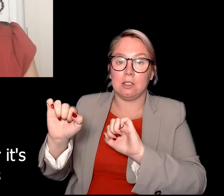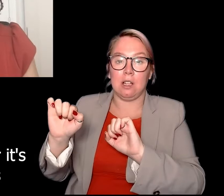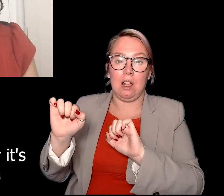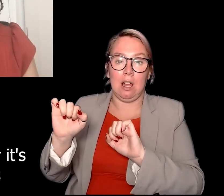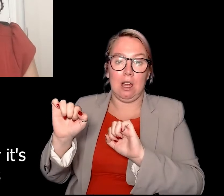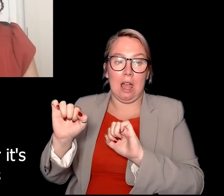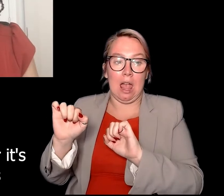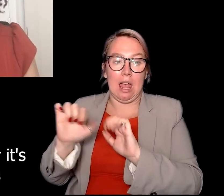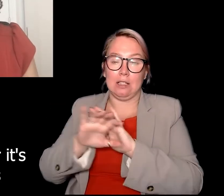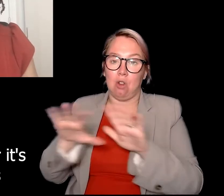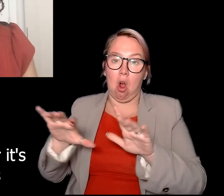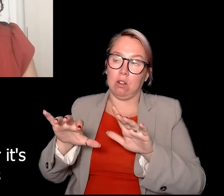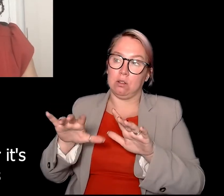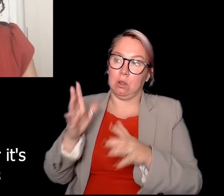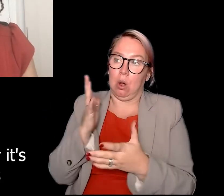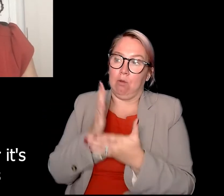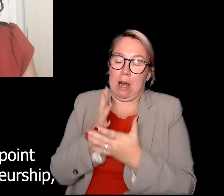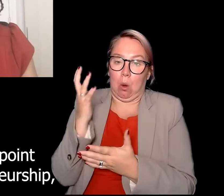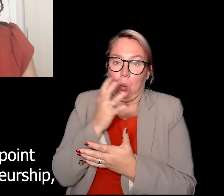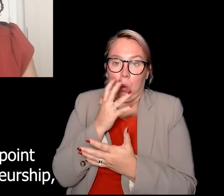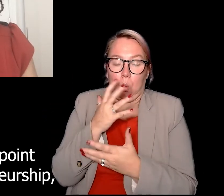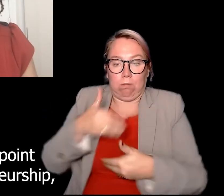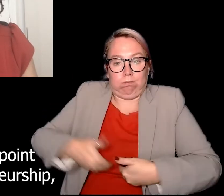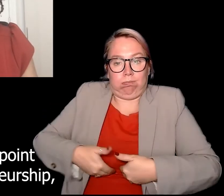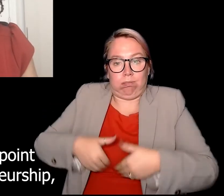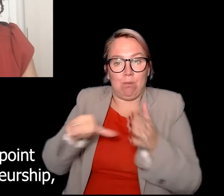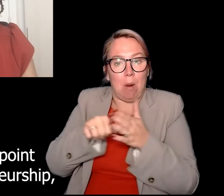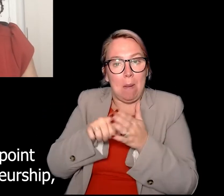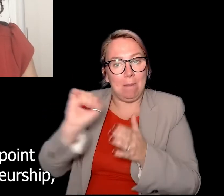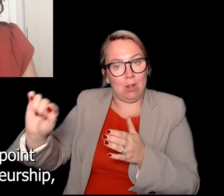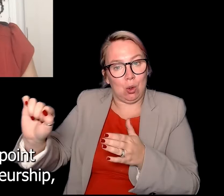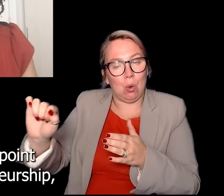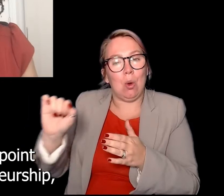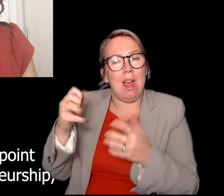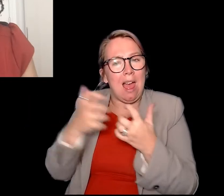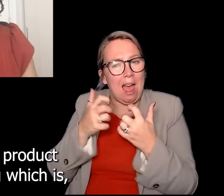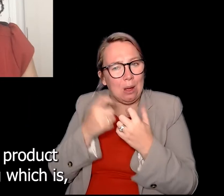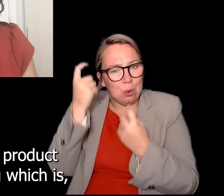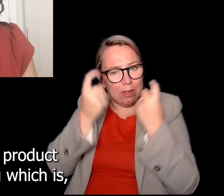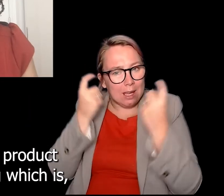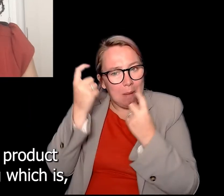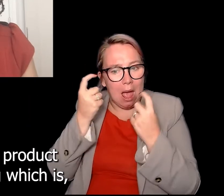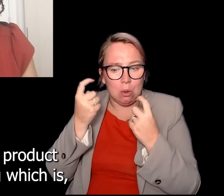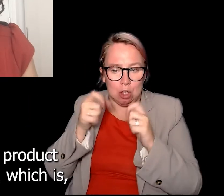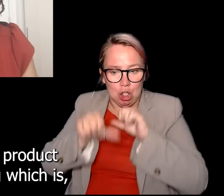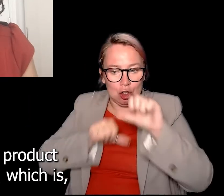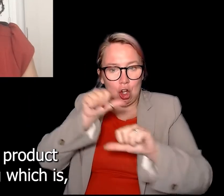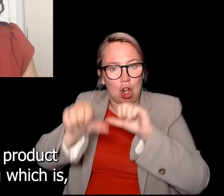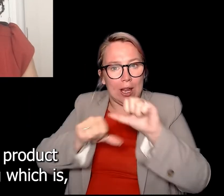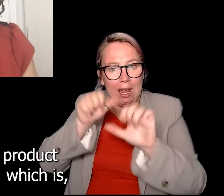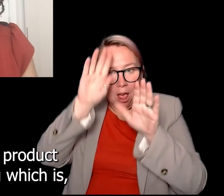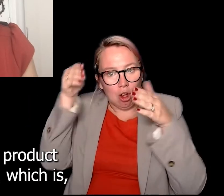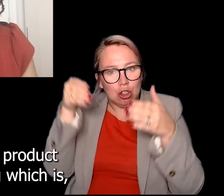when it's not yours, if it's not a problem that's, I suppose, you know, acutely felt to you to the point that you've got to entrepreneurship, how do you think about that